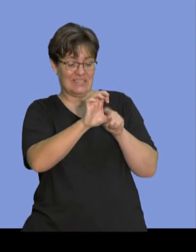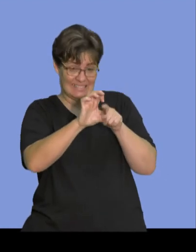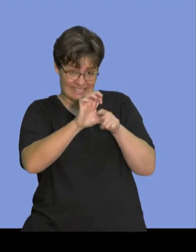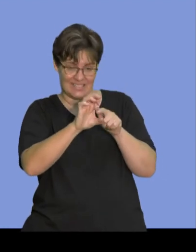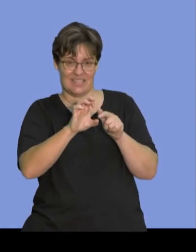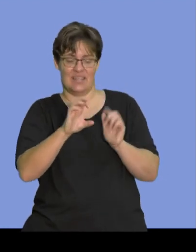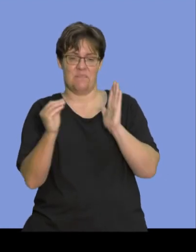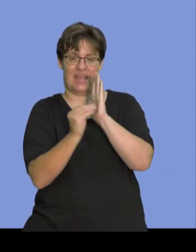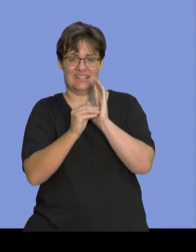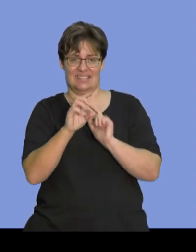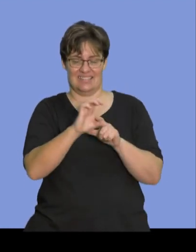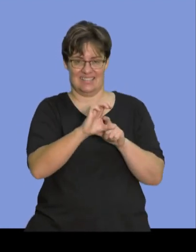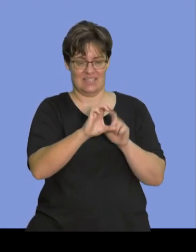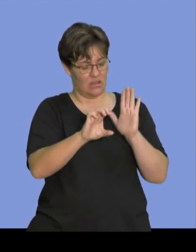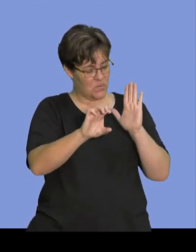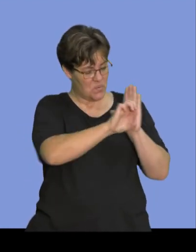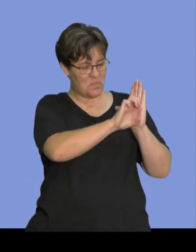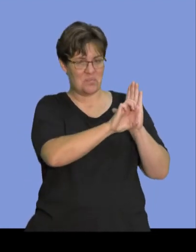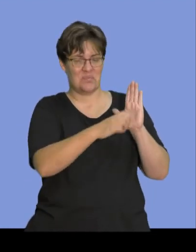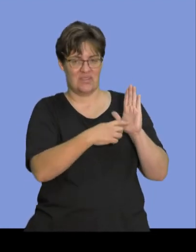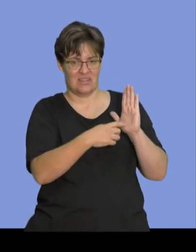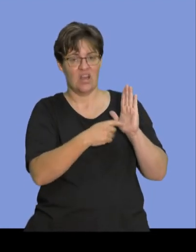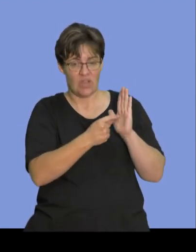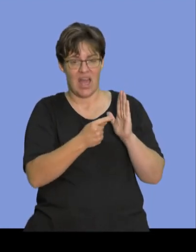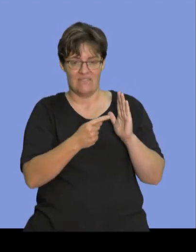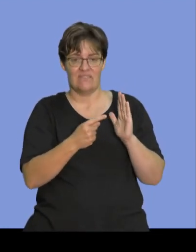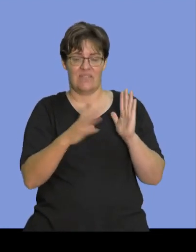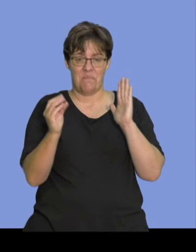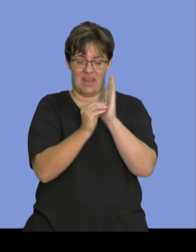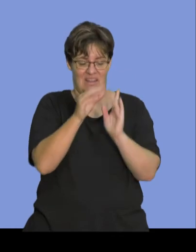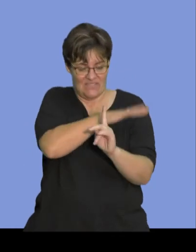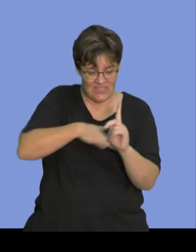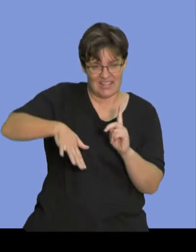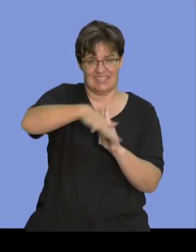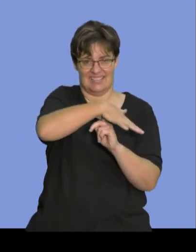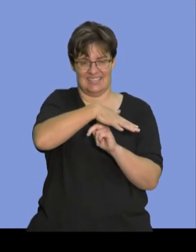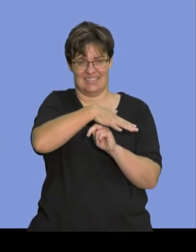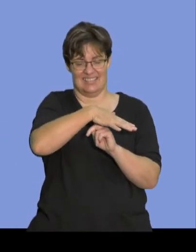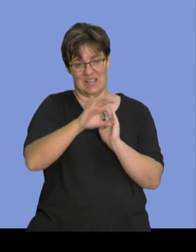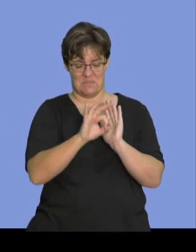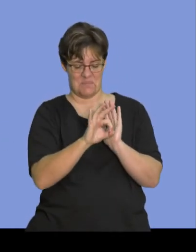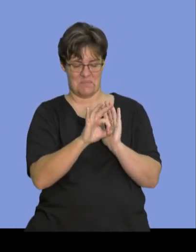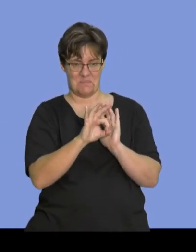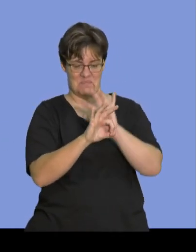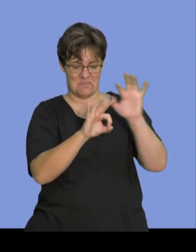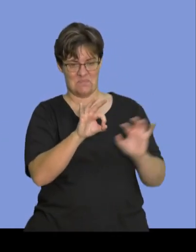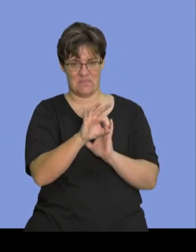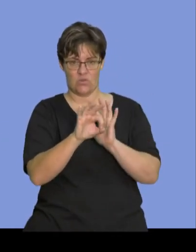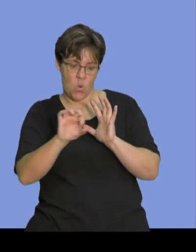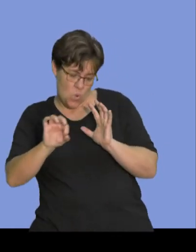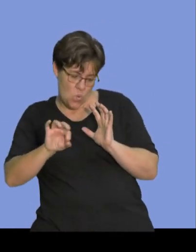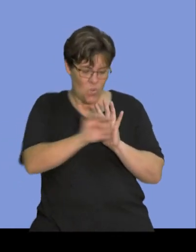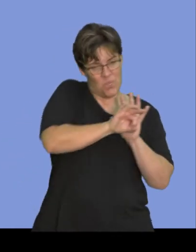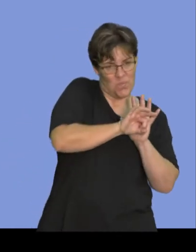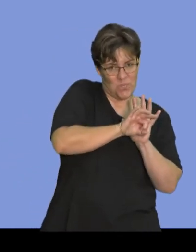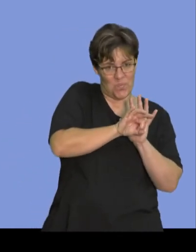of the fridge. So there's actually a magnetic field that exists around that magnet, such that there's a